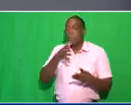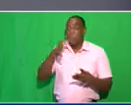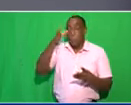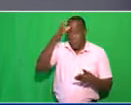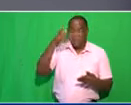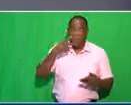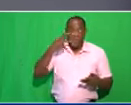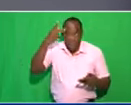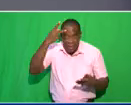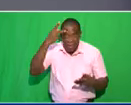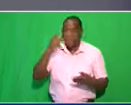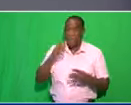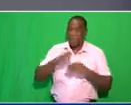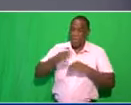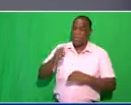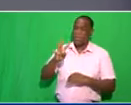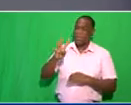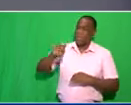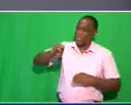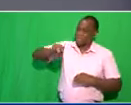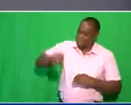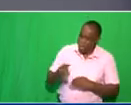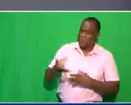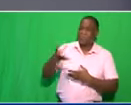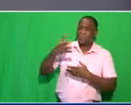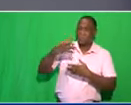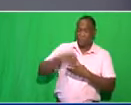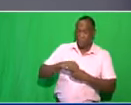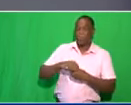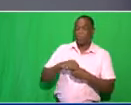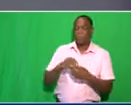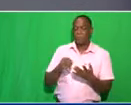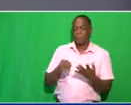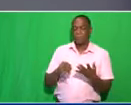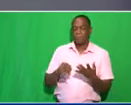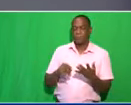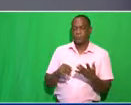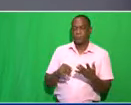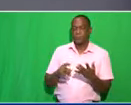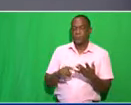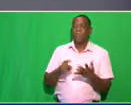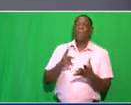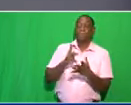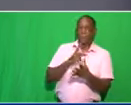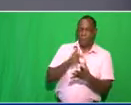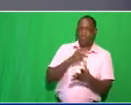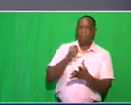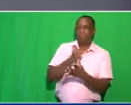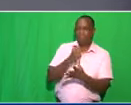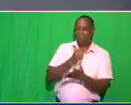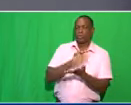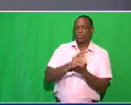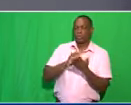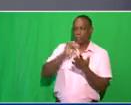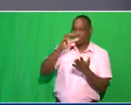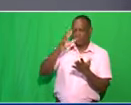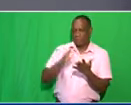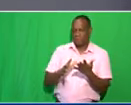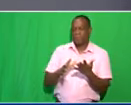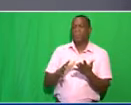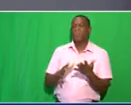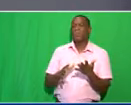participated in that data collection exercise. Primary and secondary school students, again,